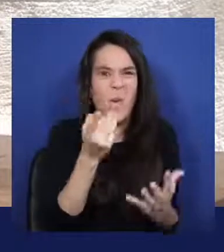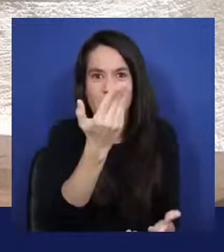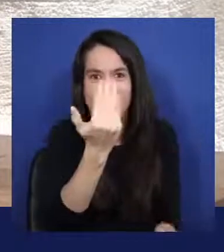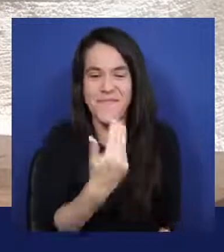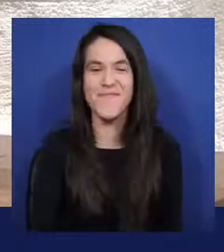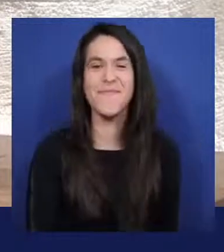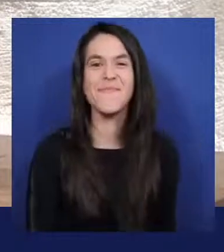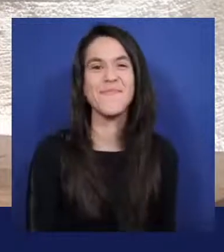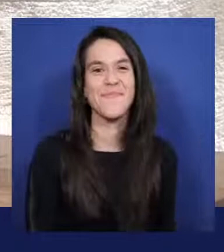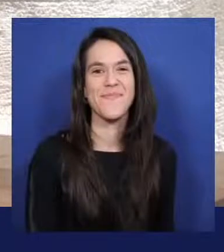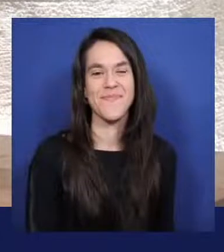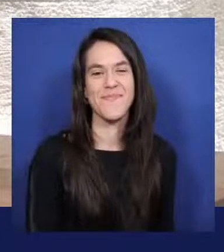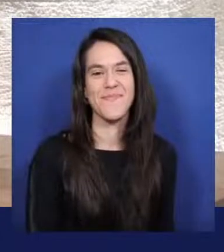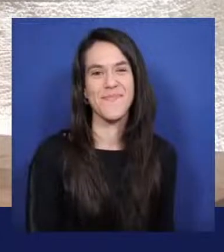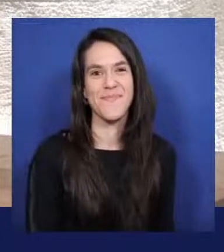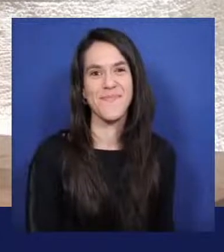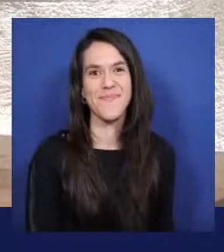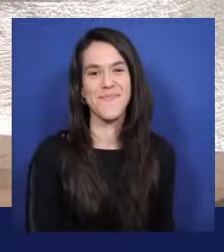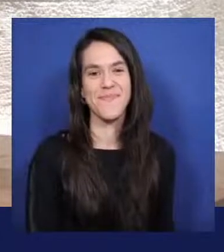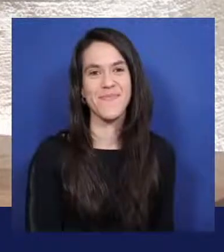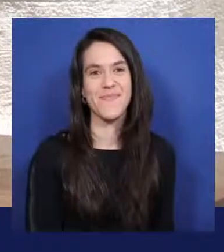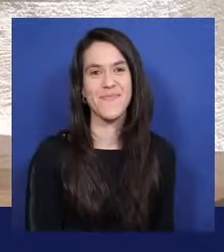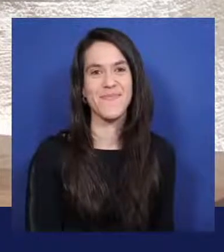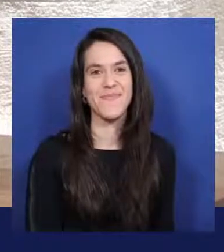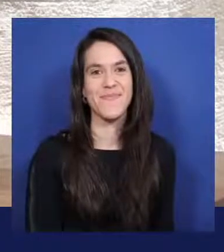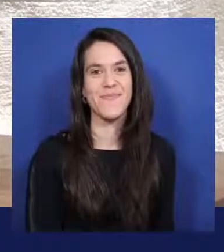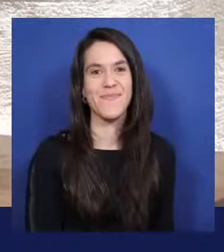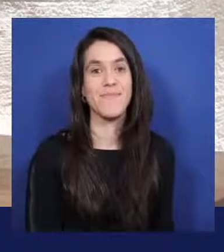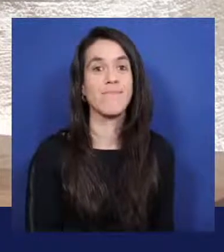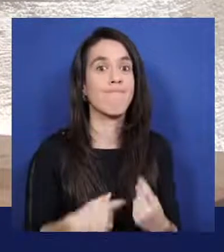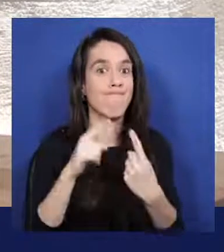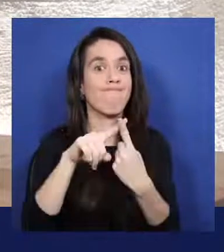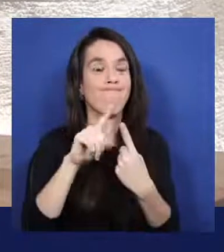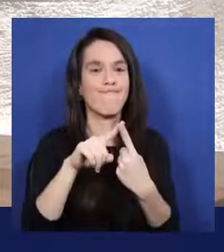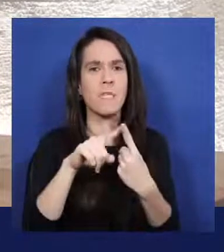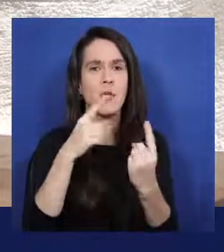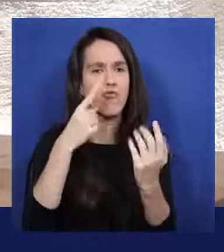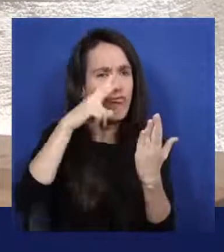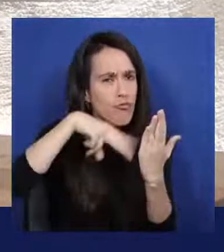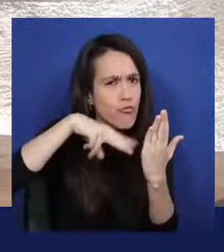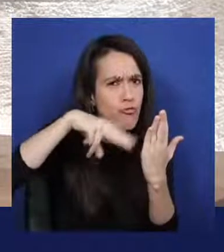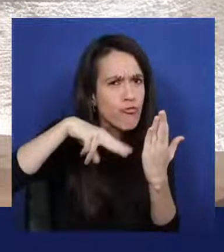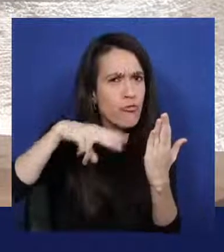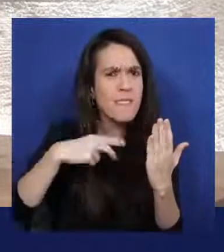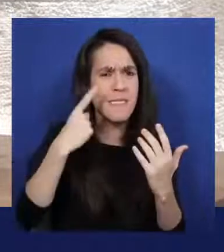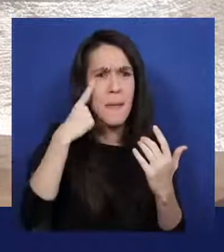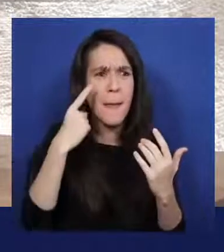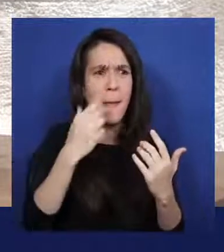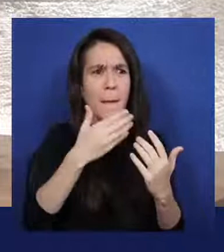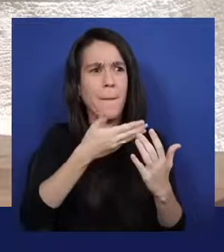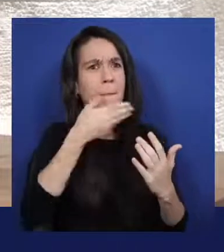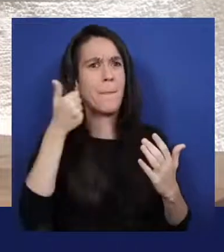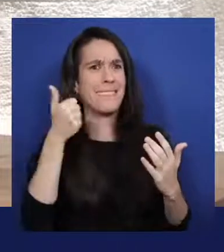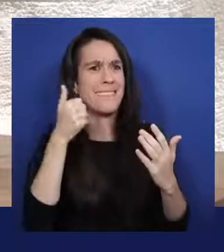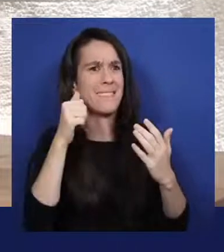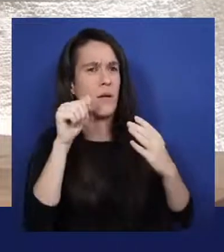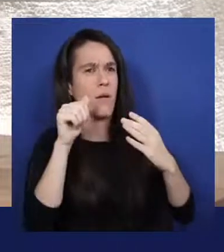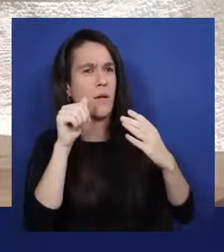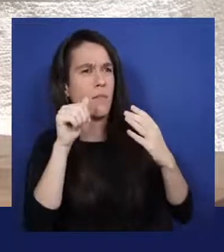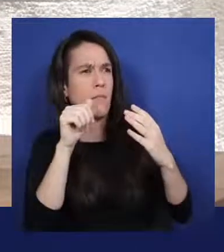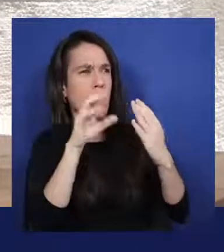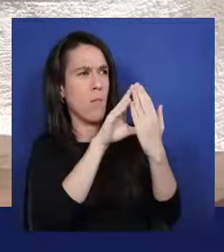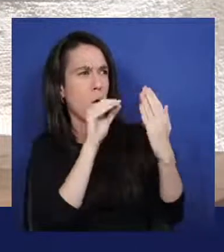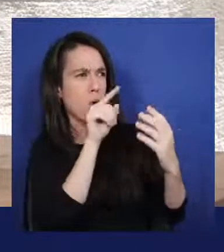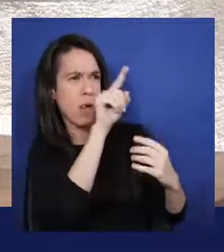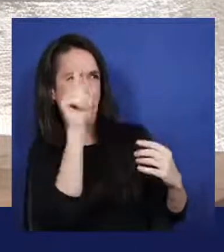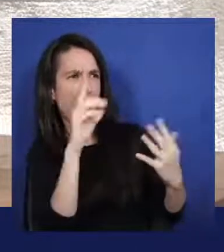So definitely reading about best practices and building models in order to understand how that